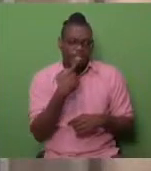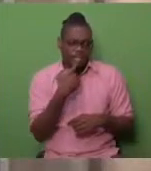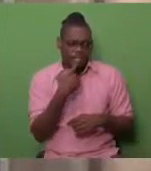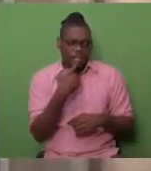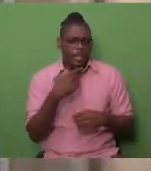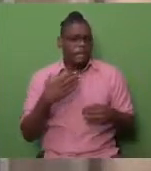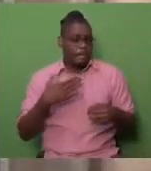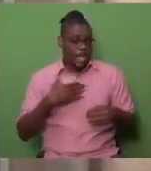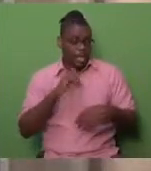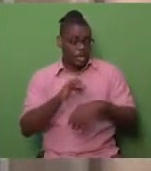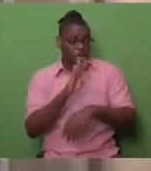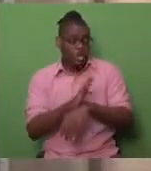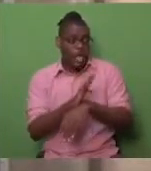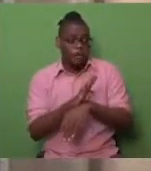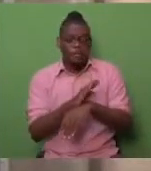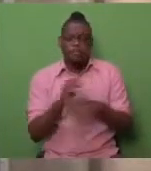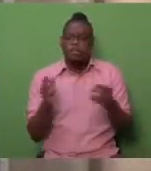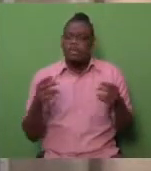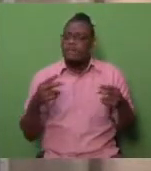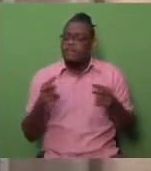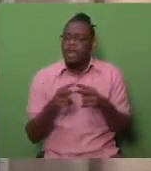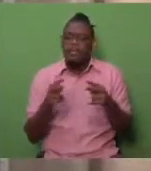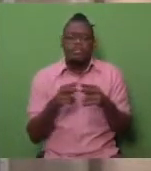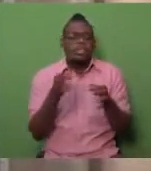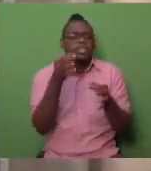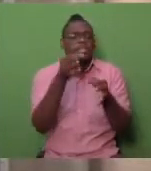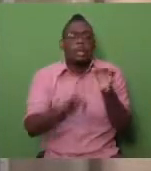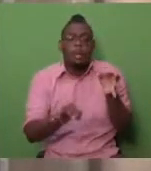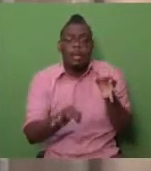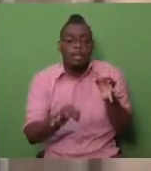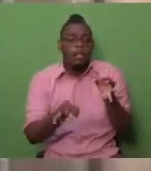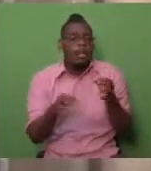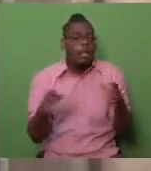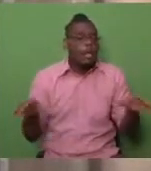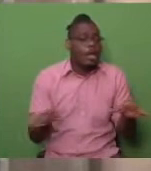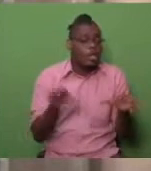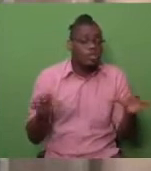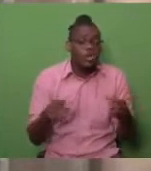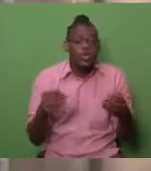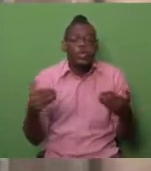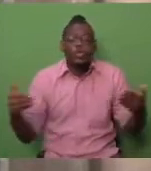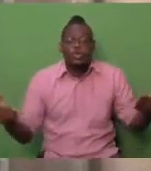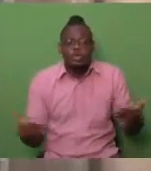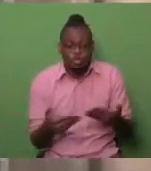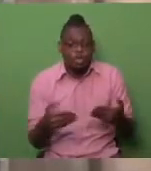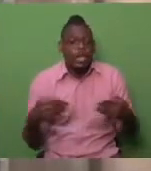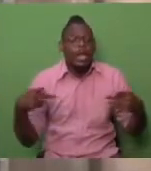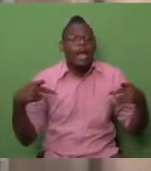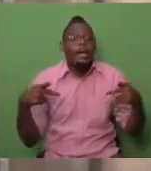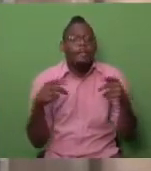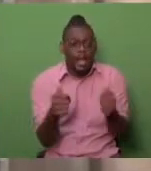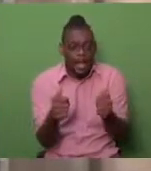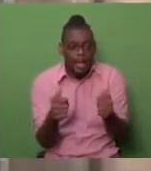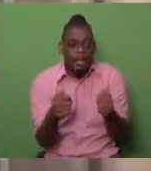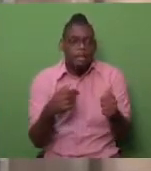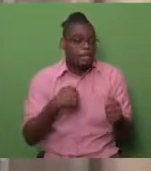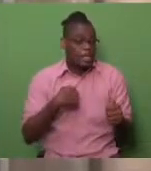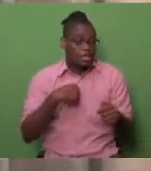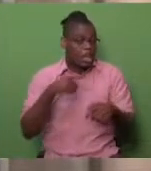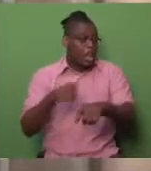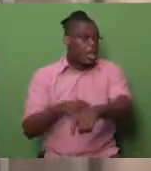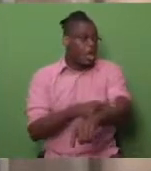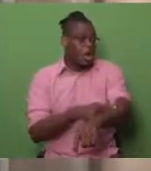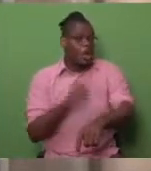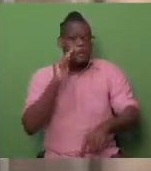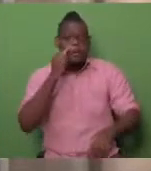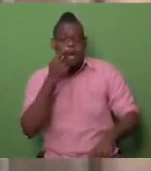to do is introduce Kamla. So I am not going to make any long, boring speech, but I will now